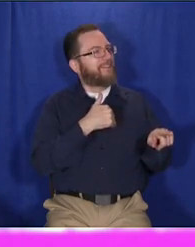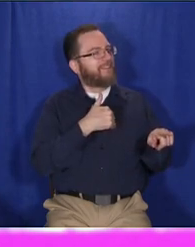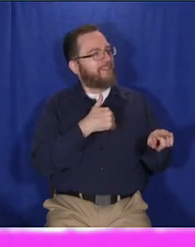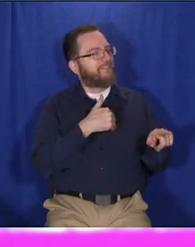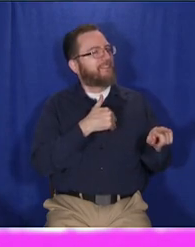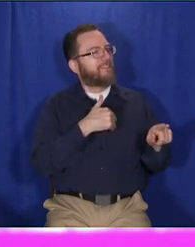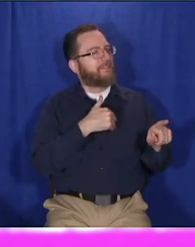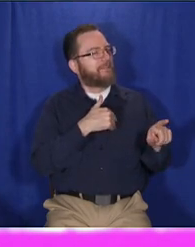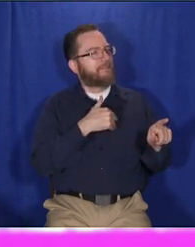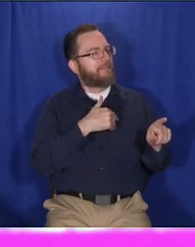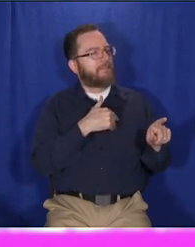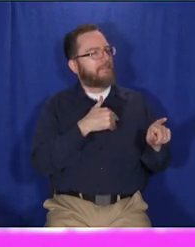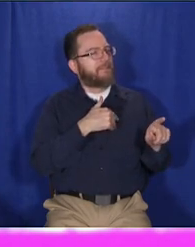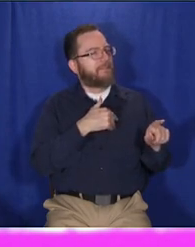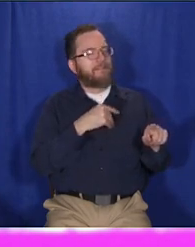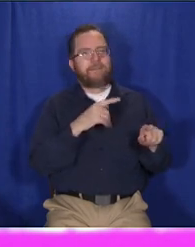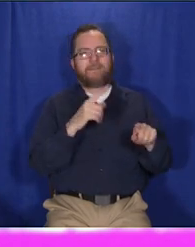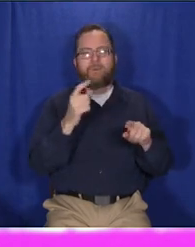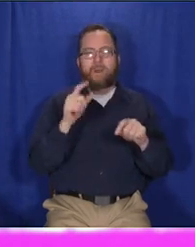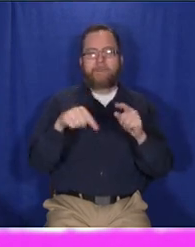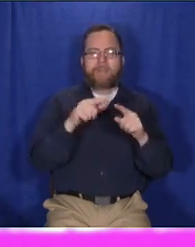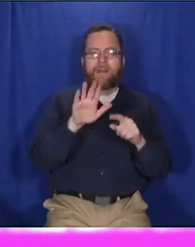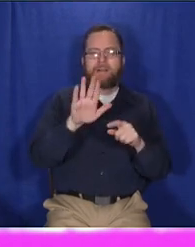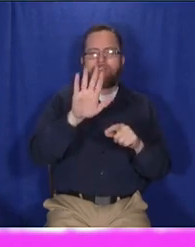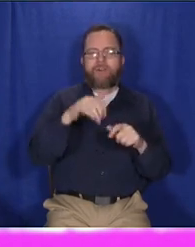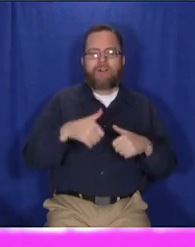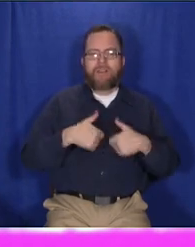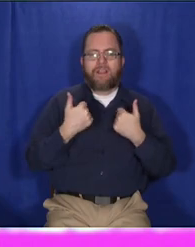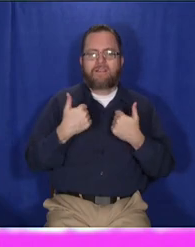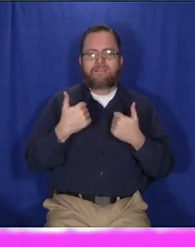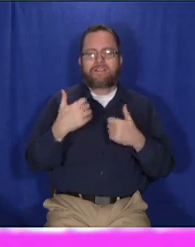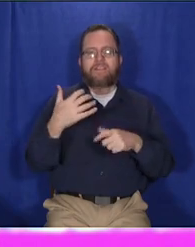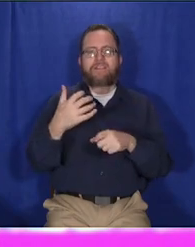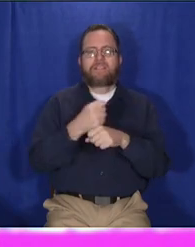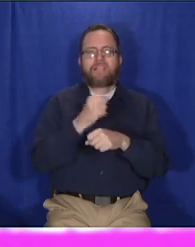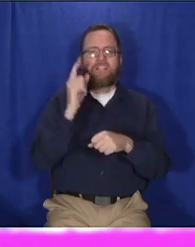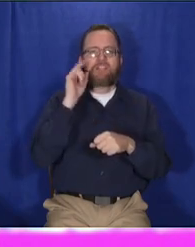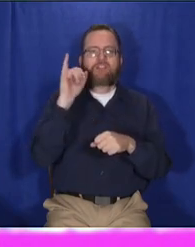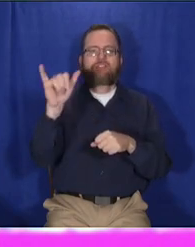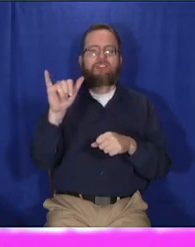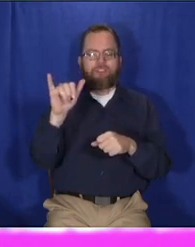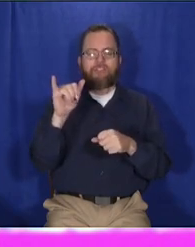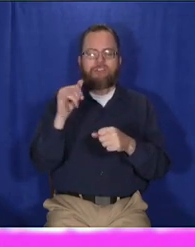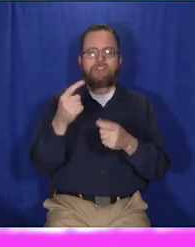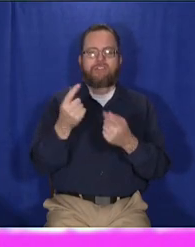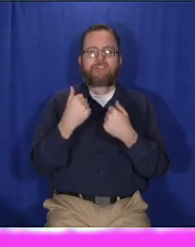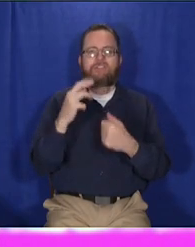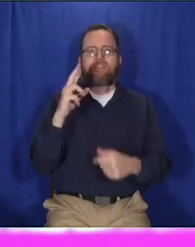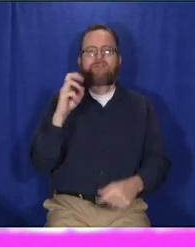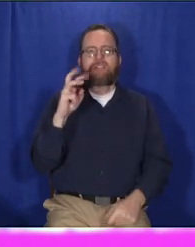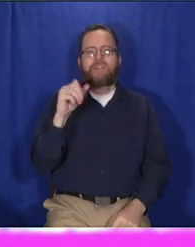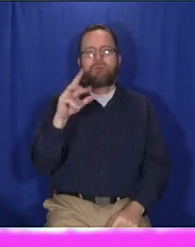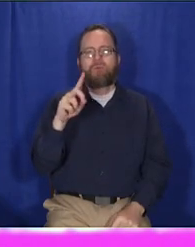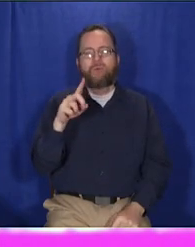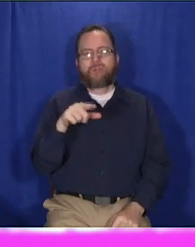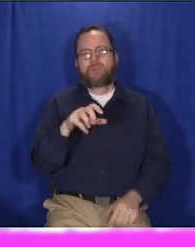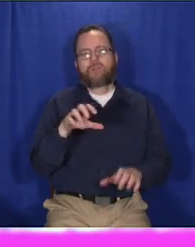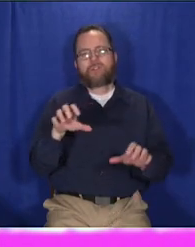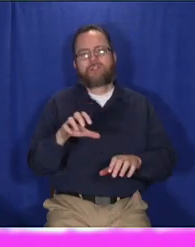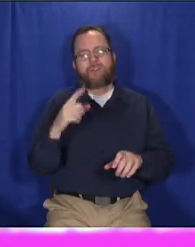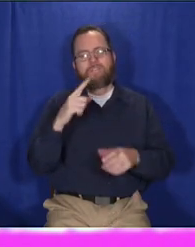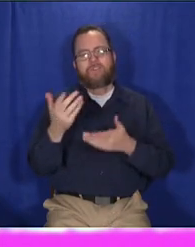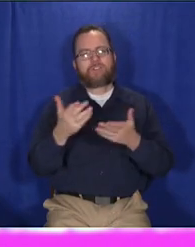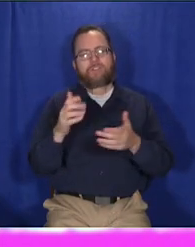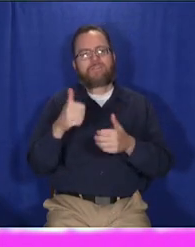life is gaining you eternal rewards, because you're doing it for the glory of God. You're doing it to serve other